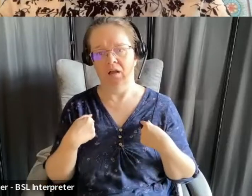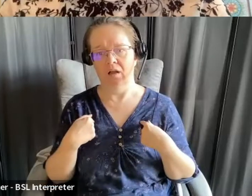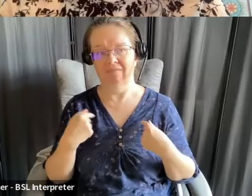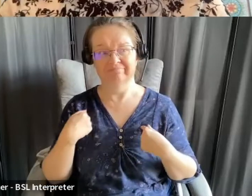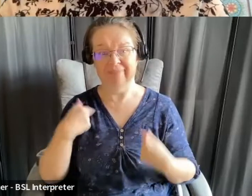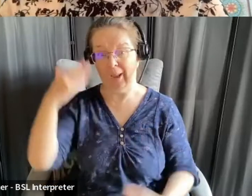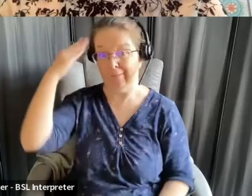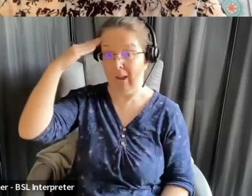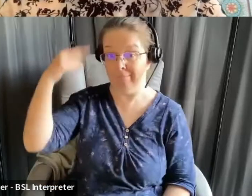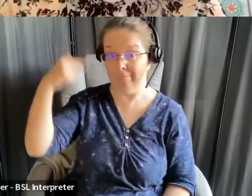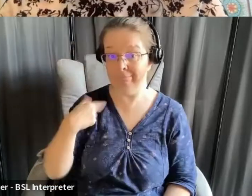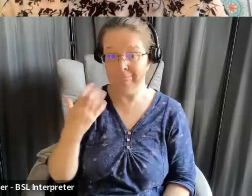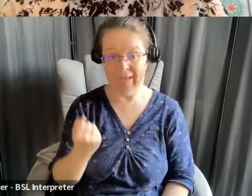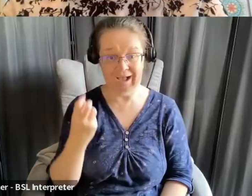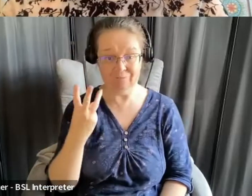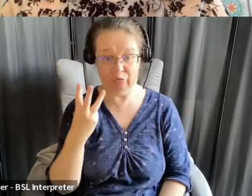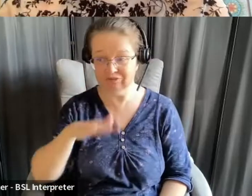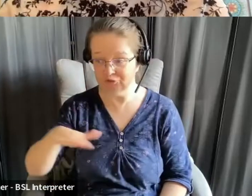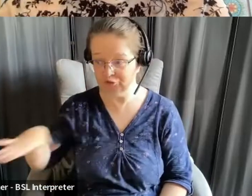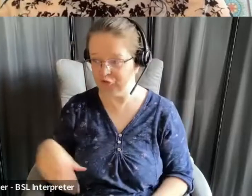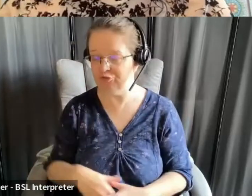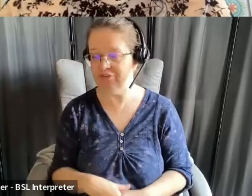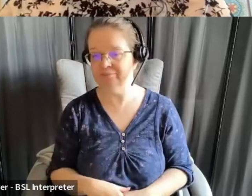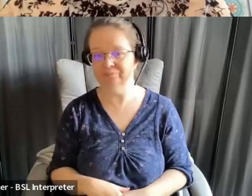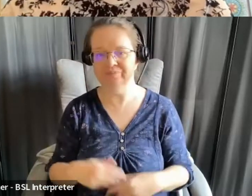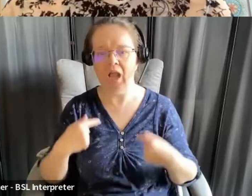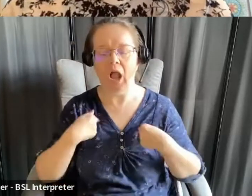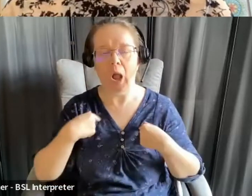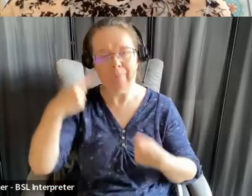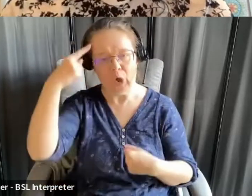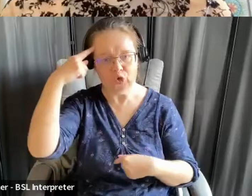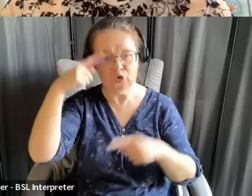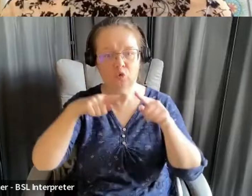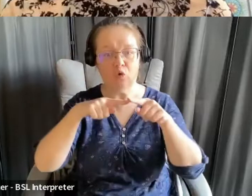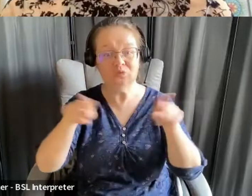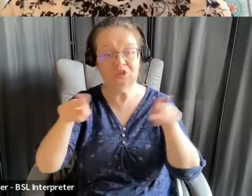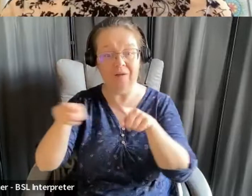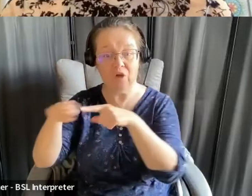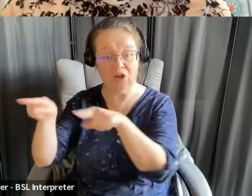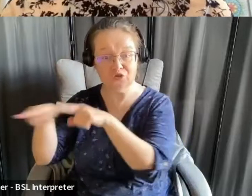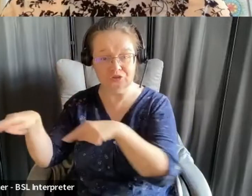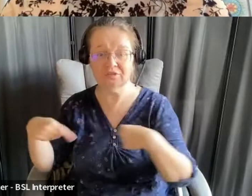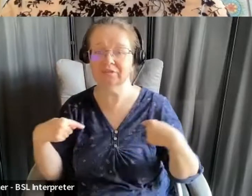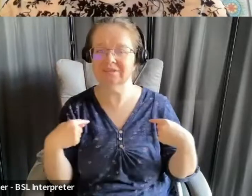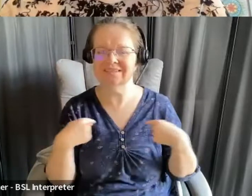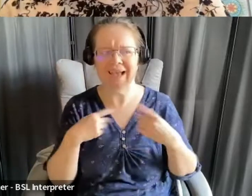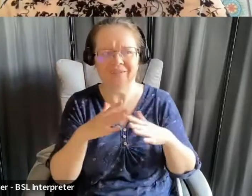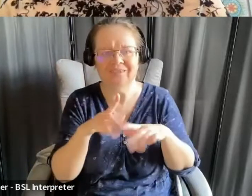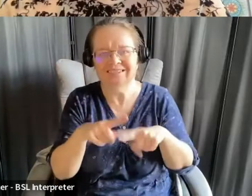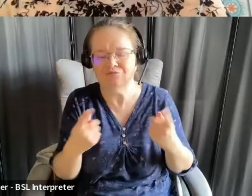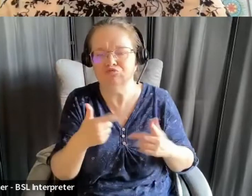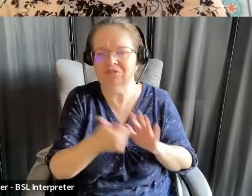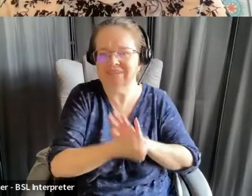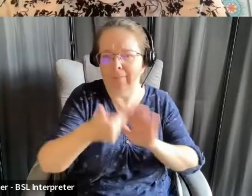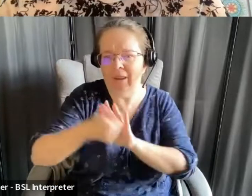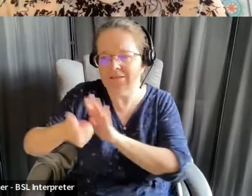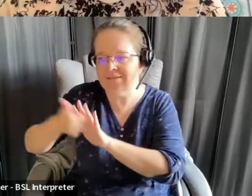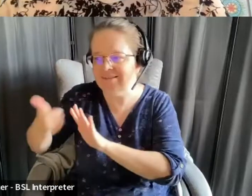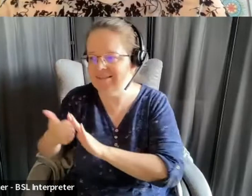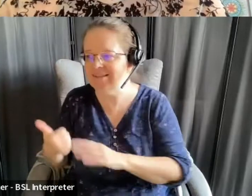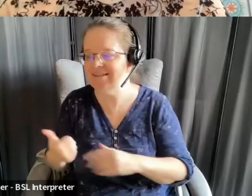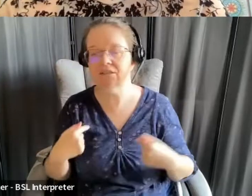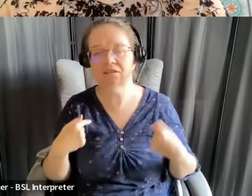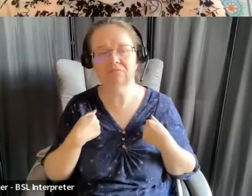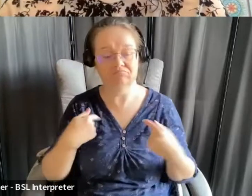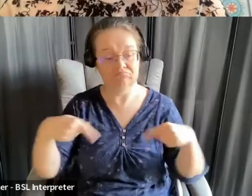mum of 3 children, and I'm also neurodivergent. I've got many different abilities, and I'm